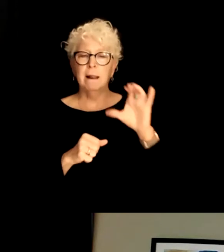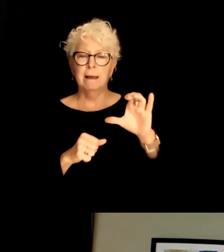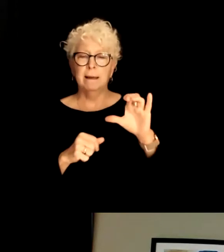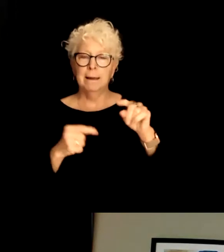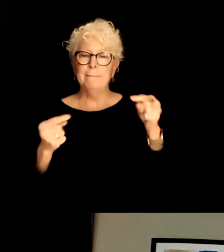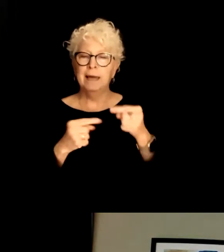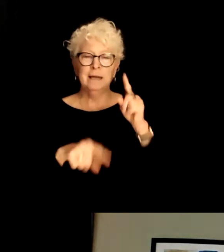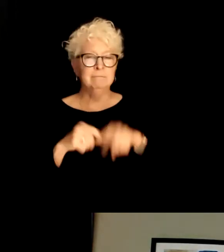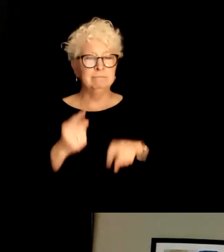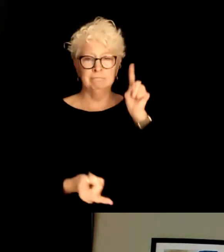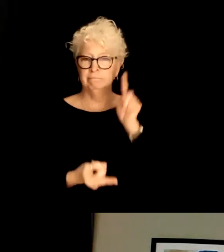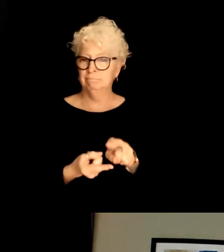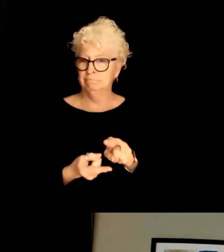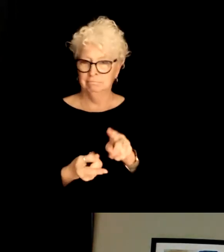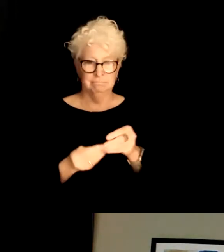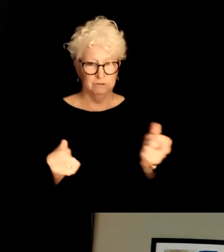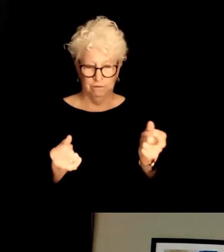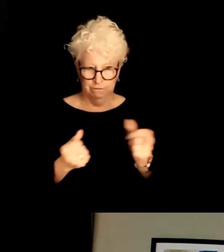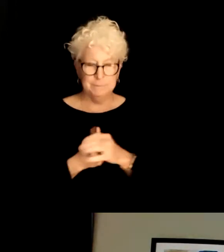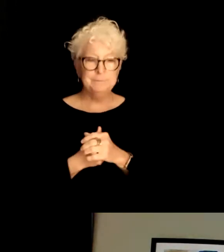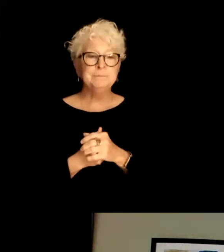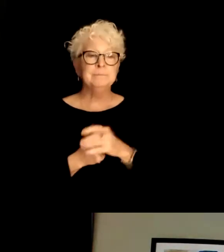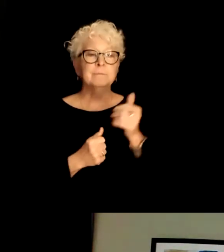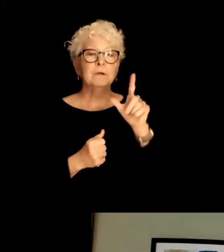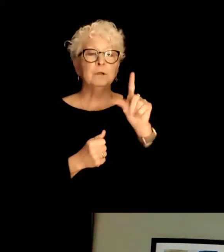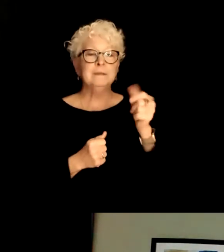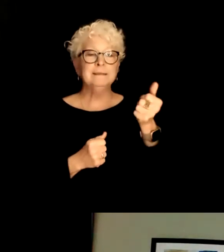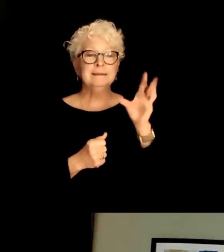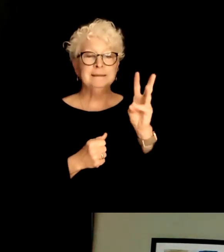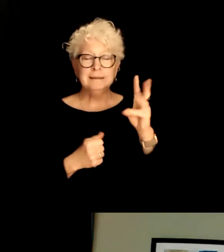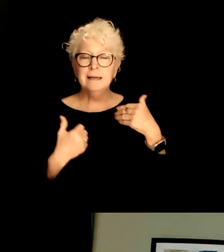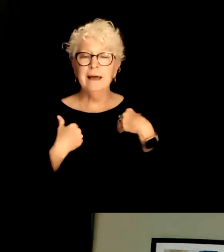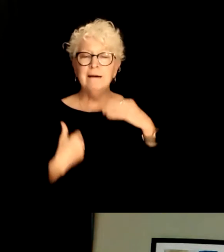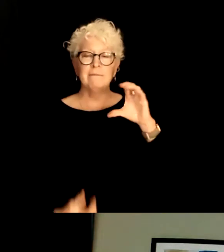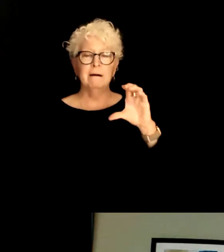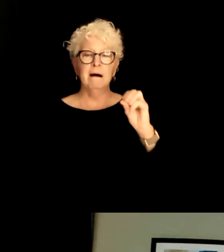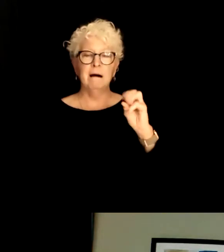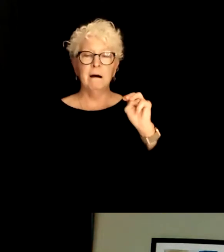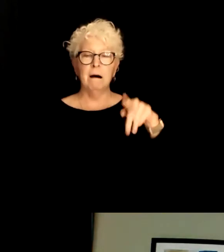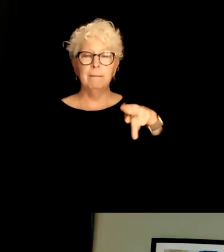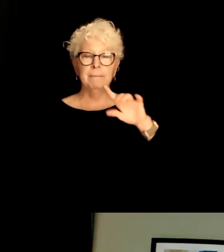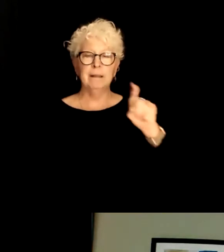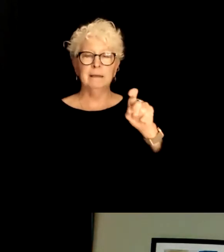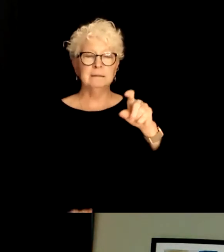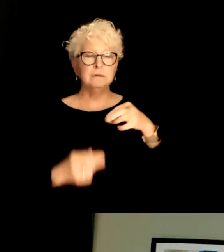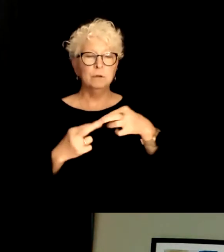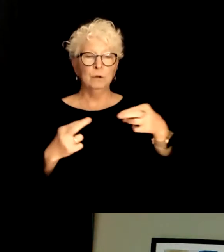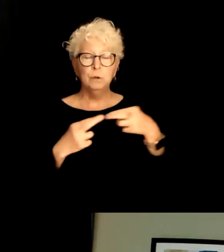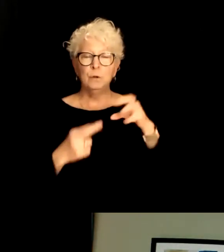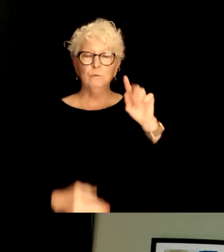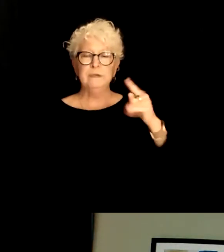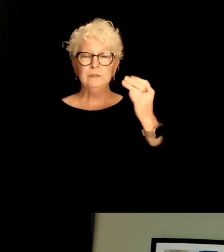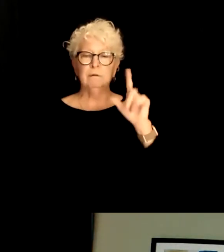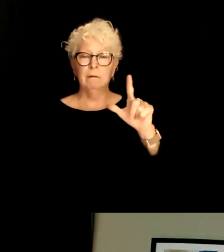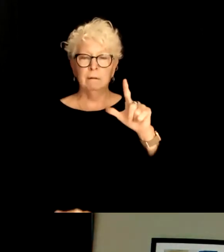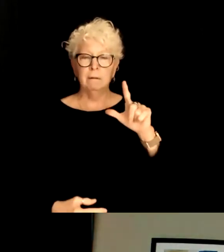including since 2017, a diagnosis with complex regional pain syndrome, also called CRPS. And I'm not